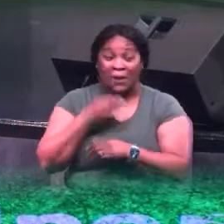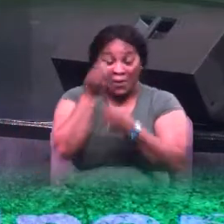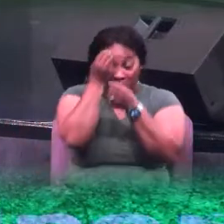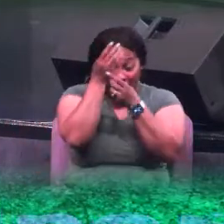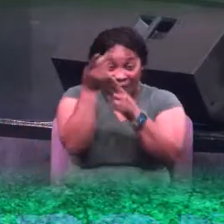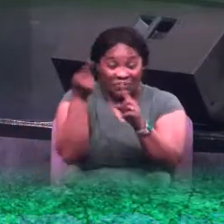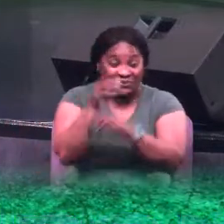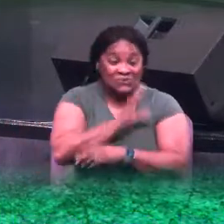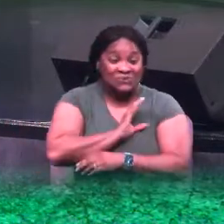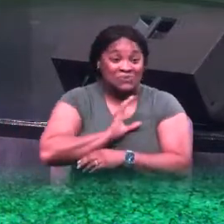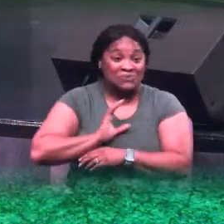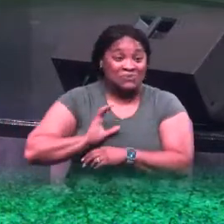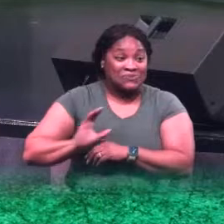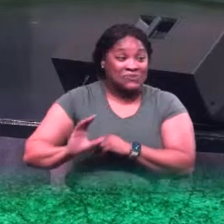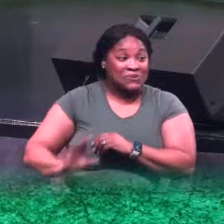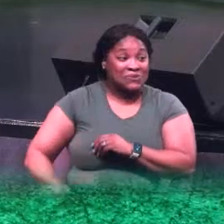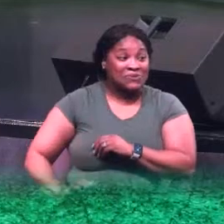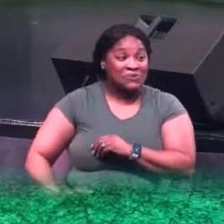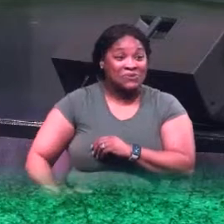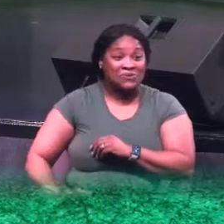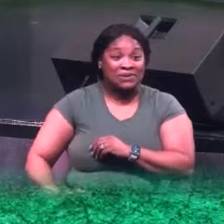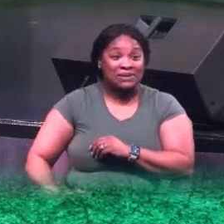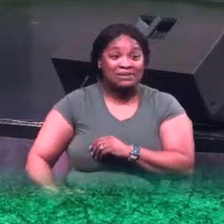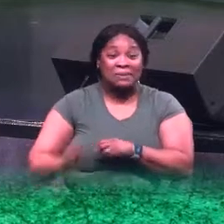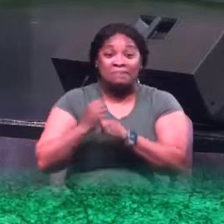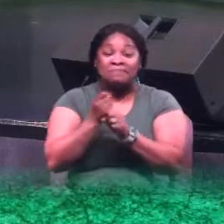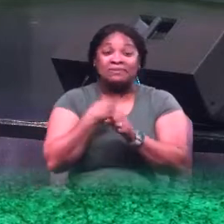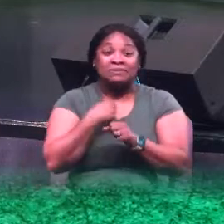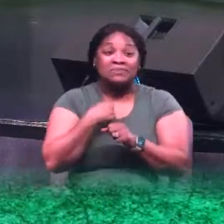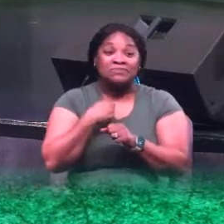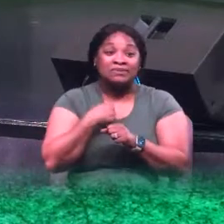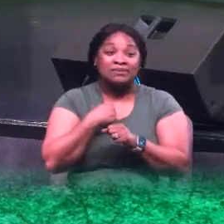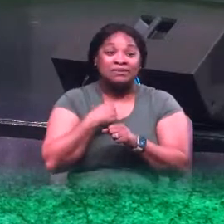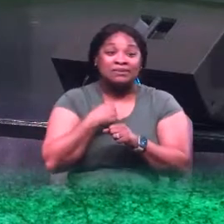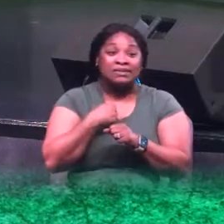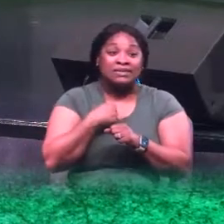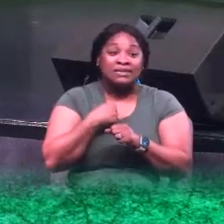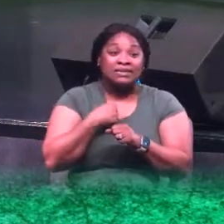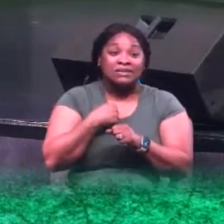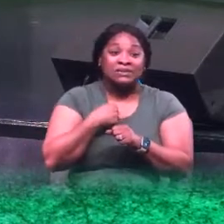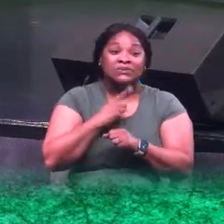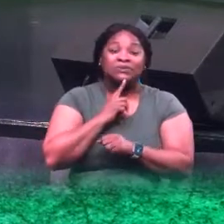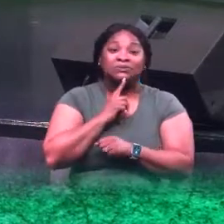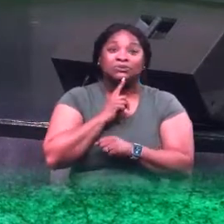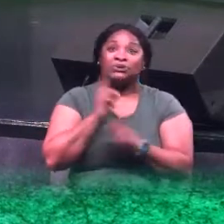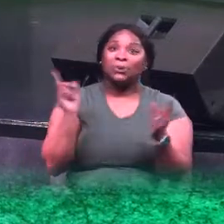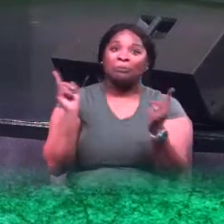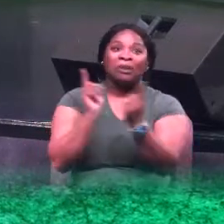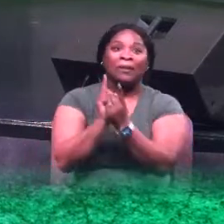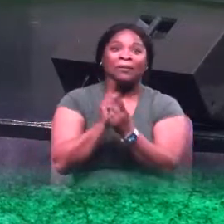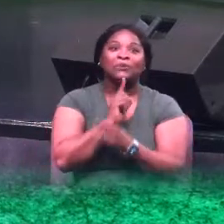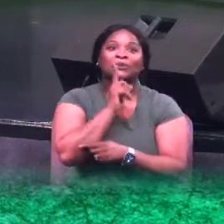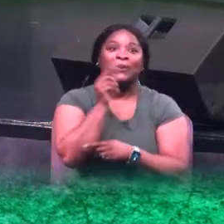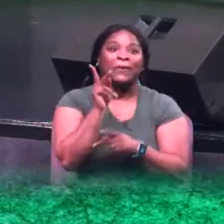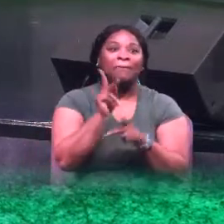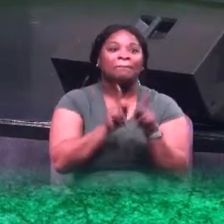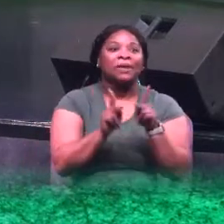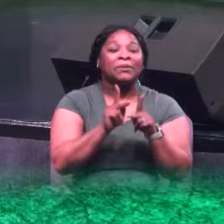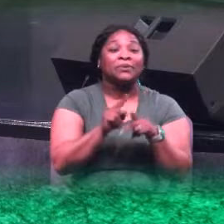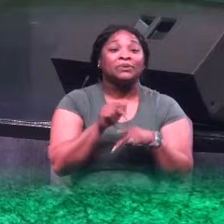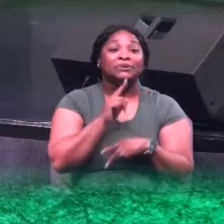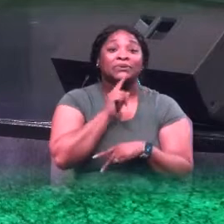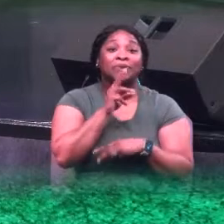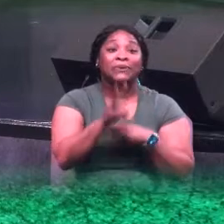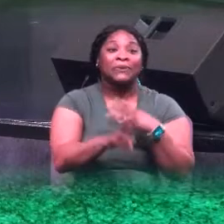to Christ compels me to engage with real people in a